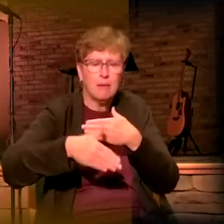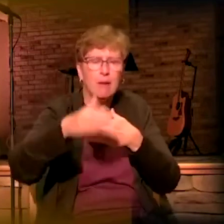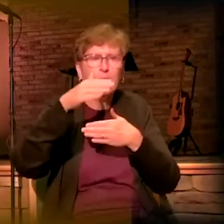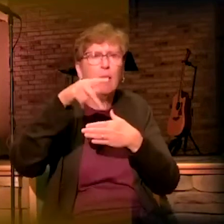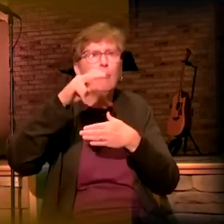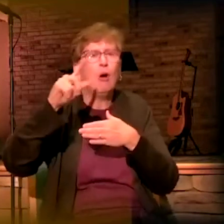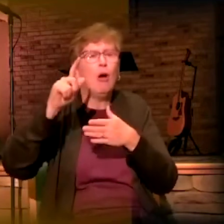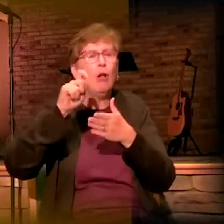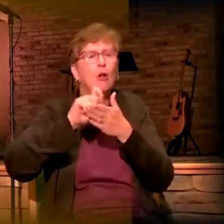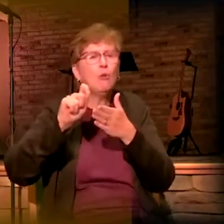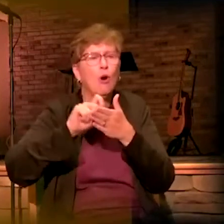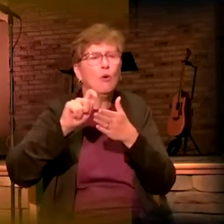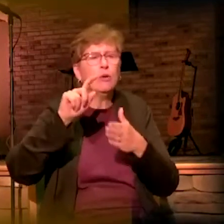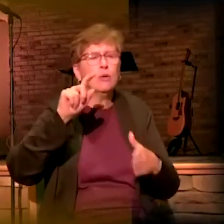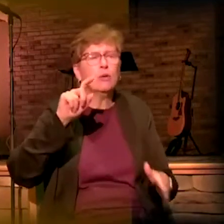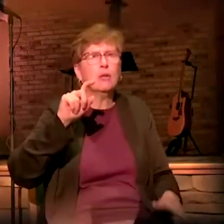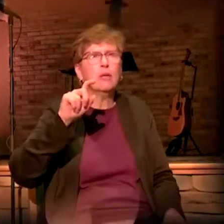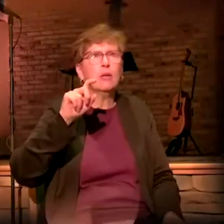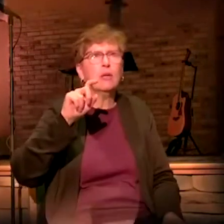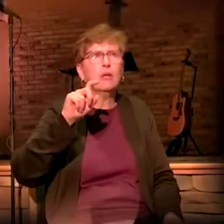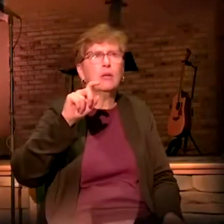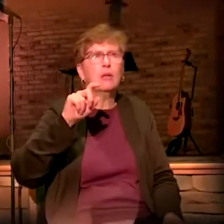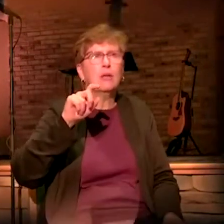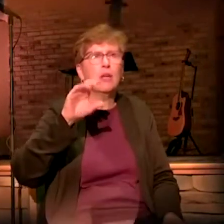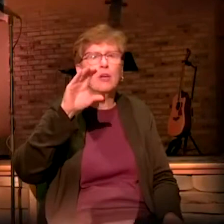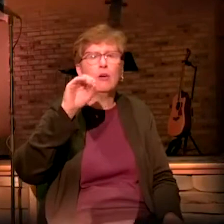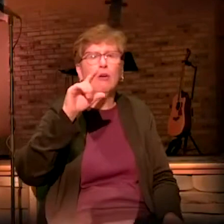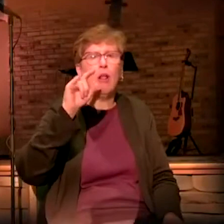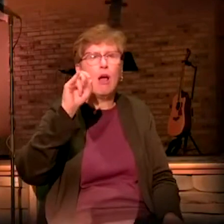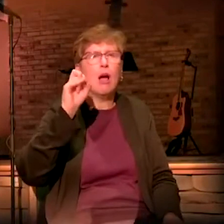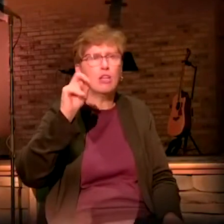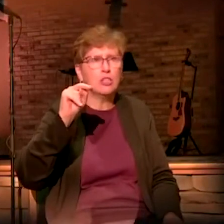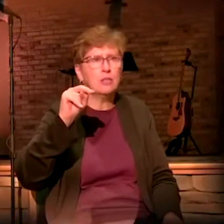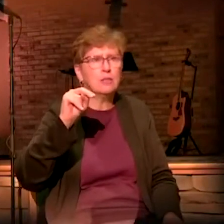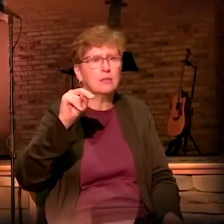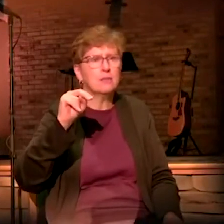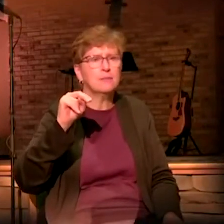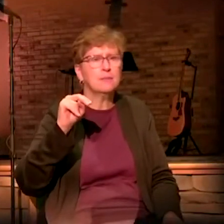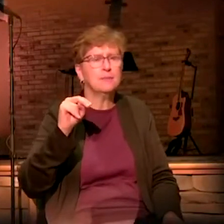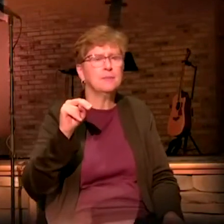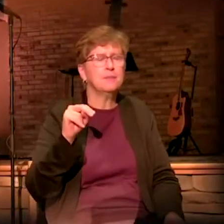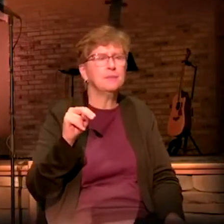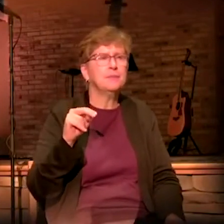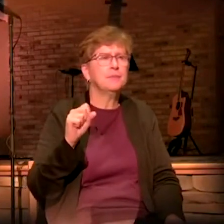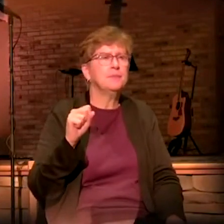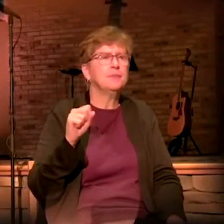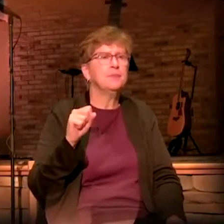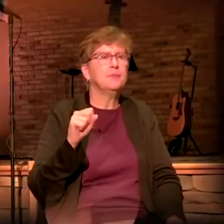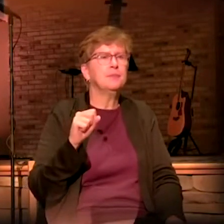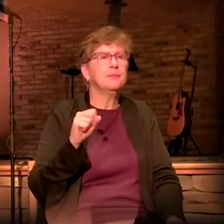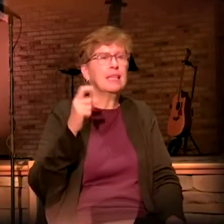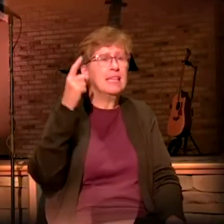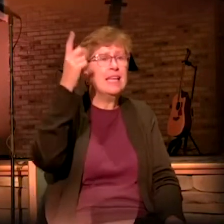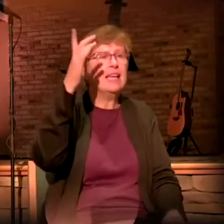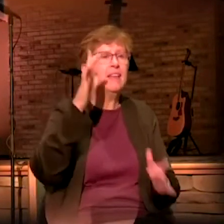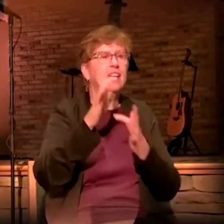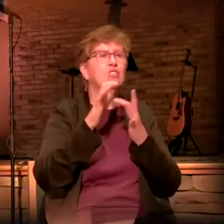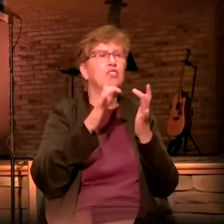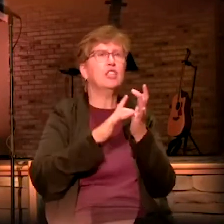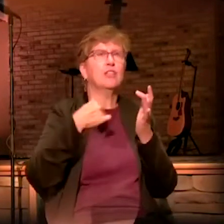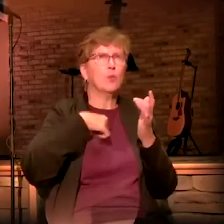chapter 1, verses 28 and 29. He said, "He," that is Jesus, is the one we proclaim. That's what I want to